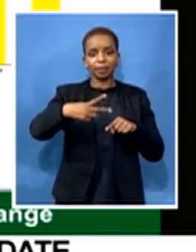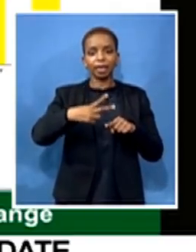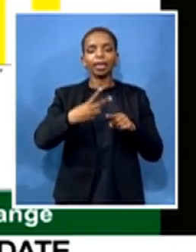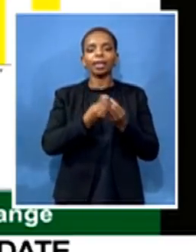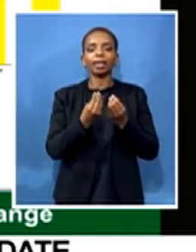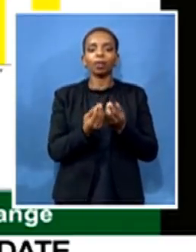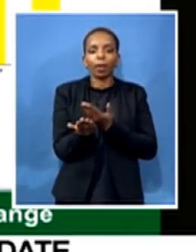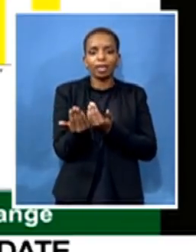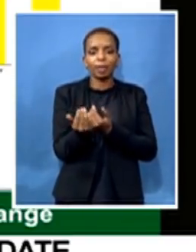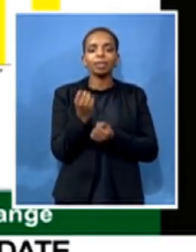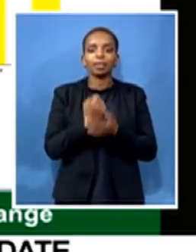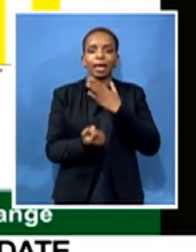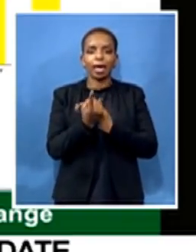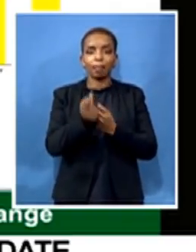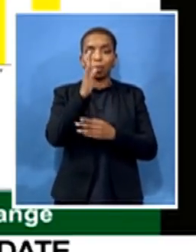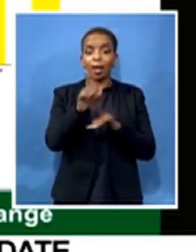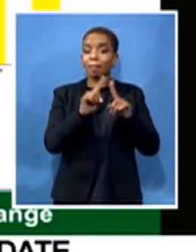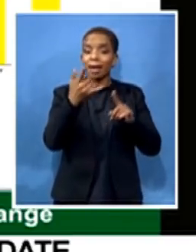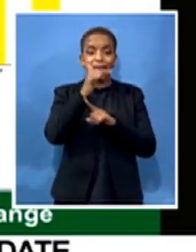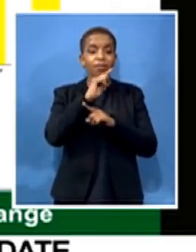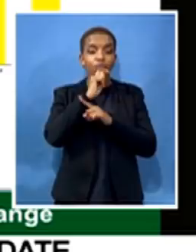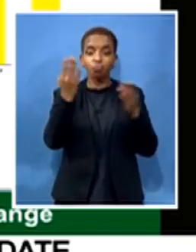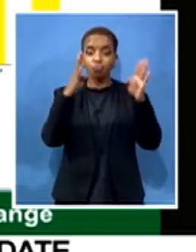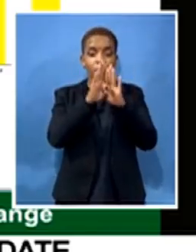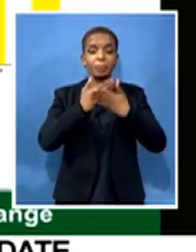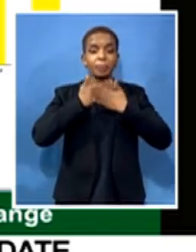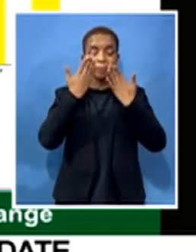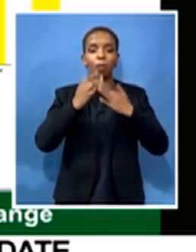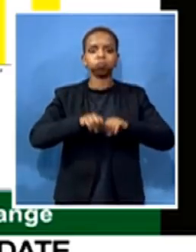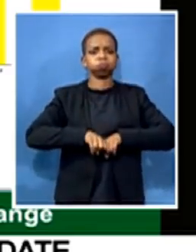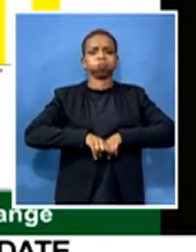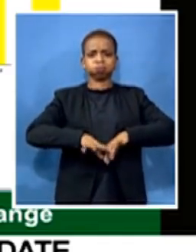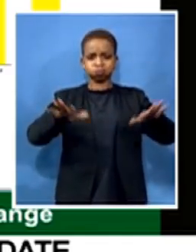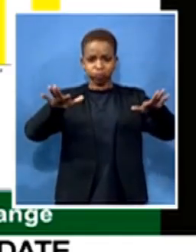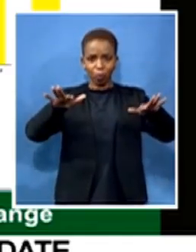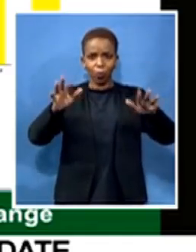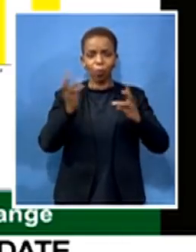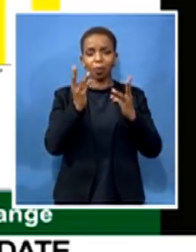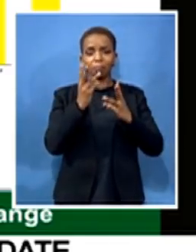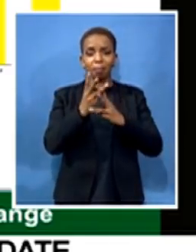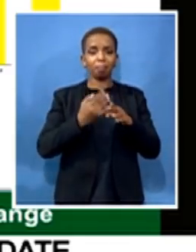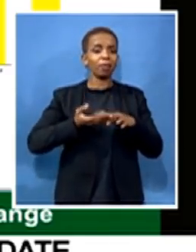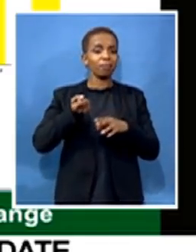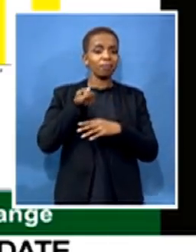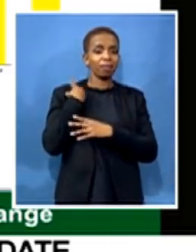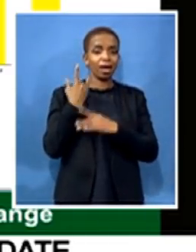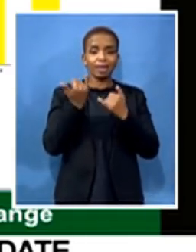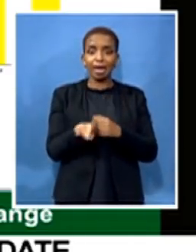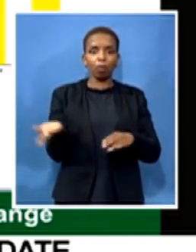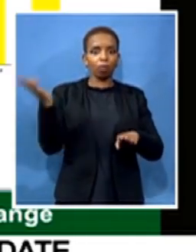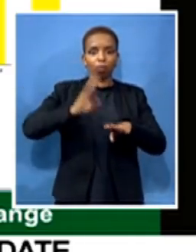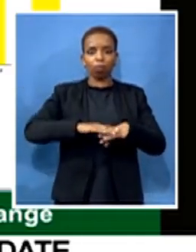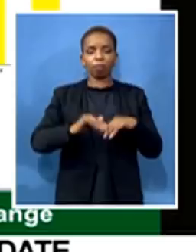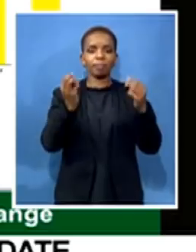much earlier because of the fact that the first part of the pandemic would have actually been